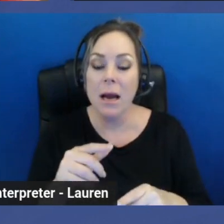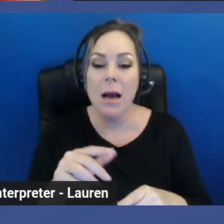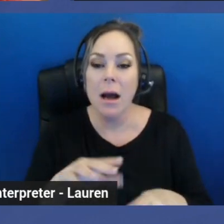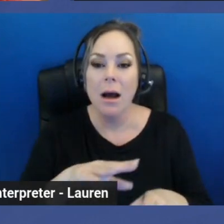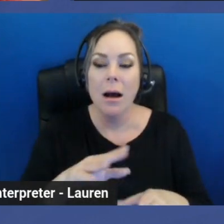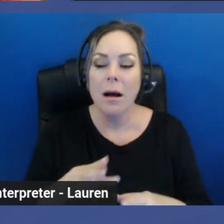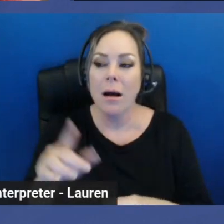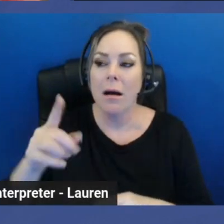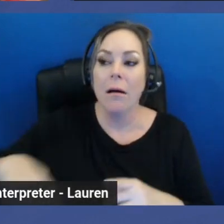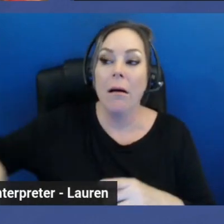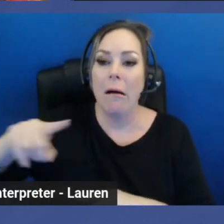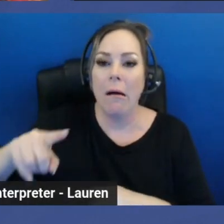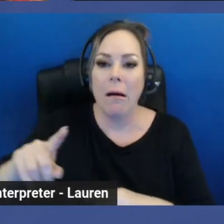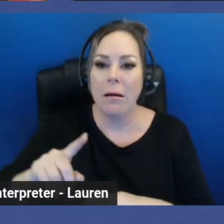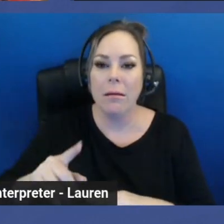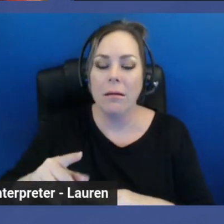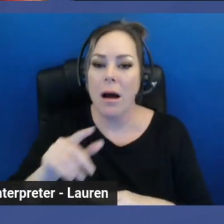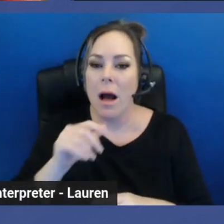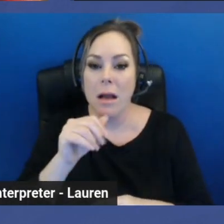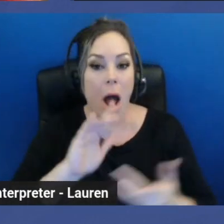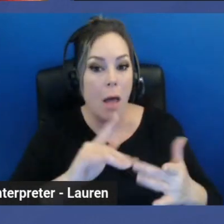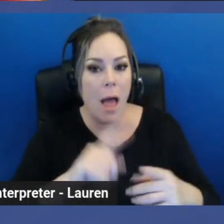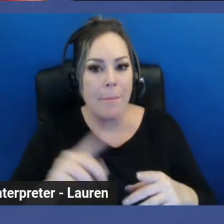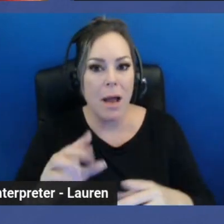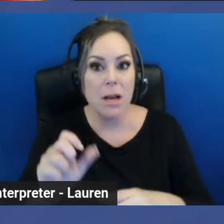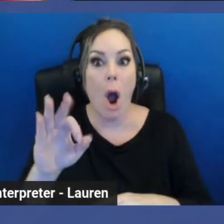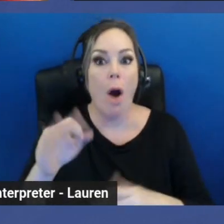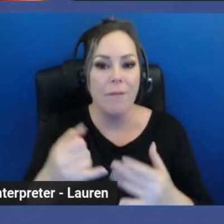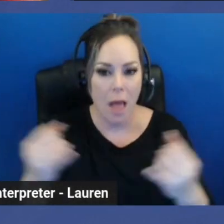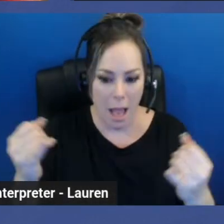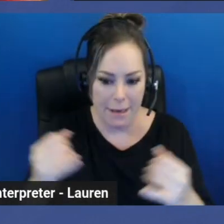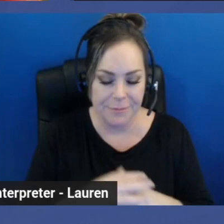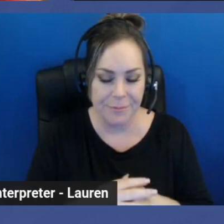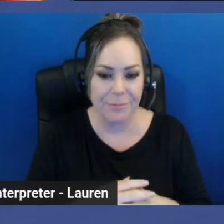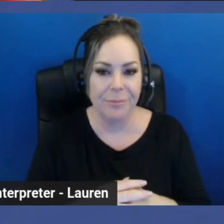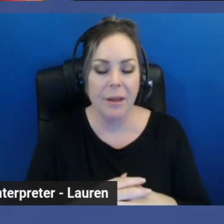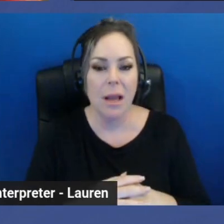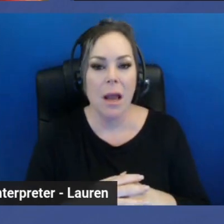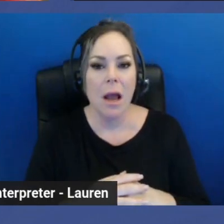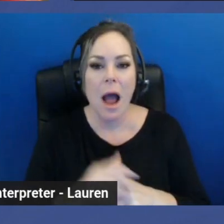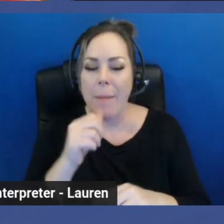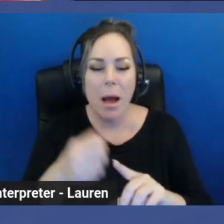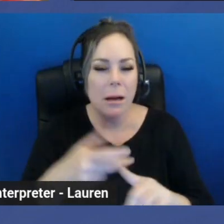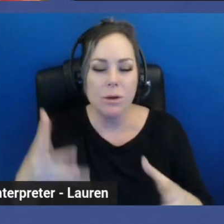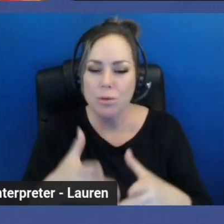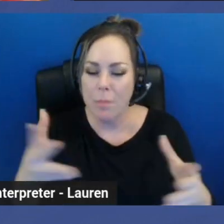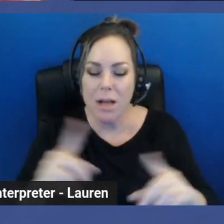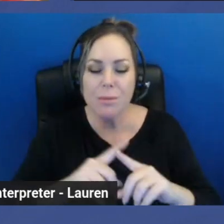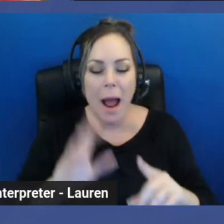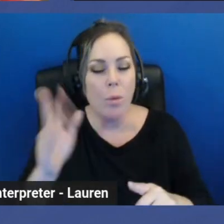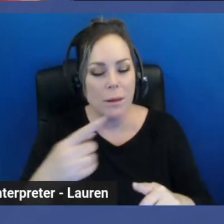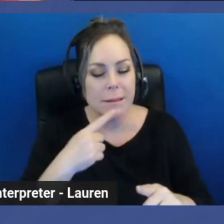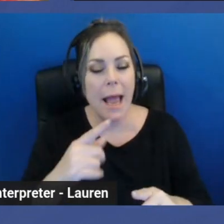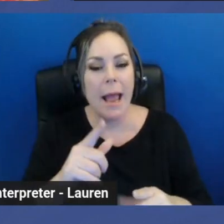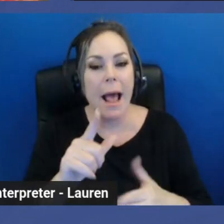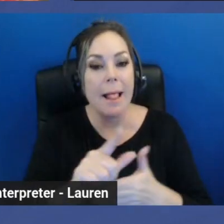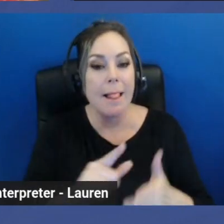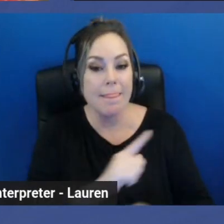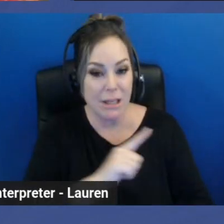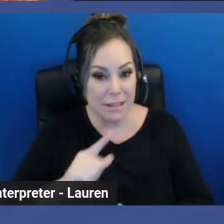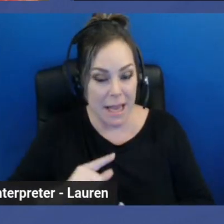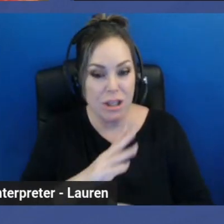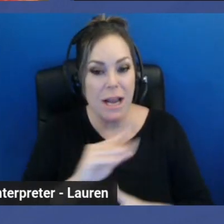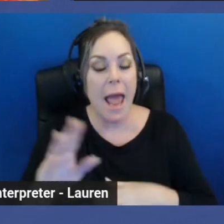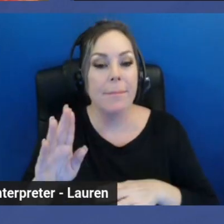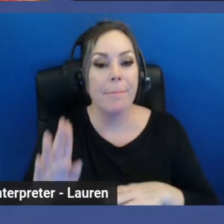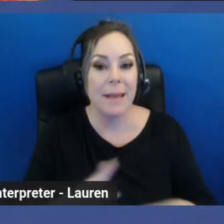us too far down this road, except to say that legislation and the behavior